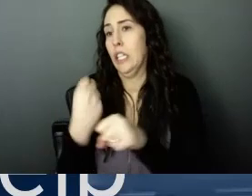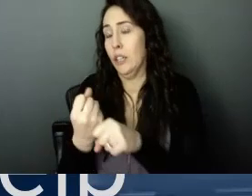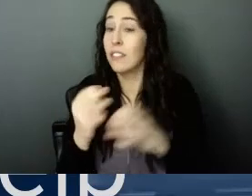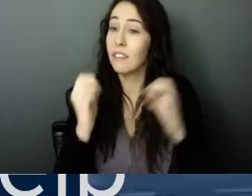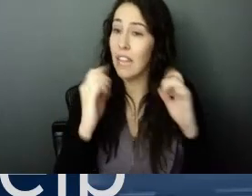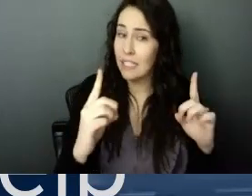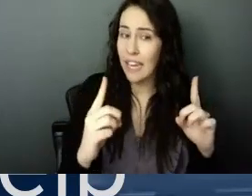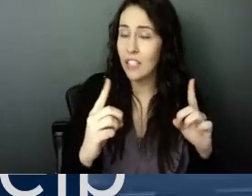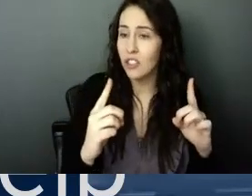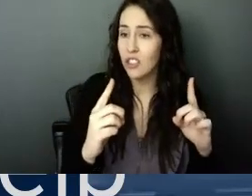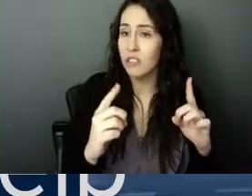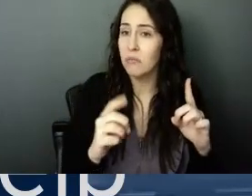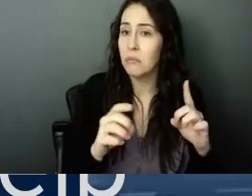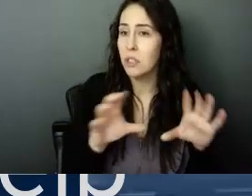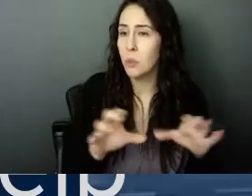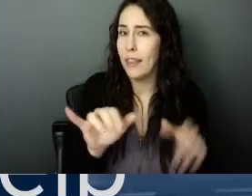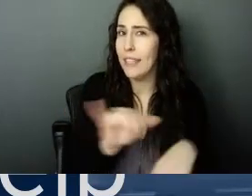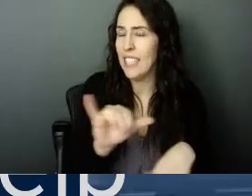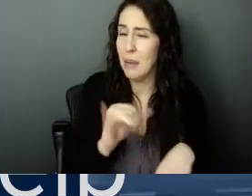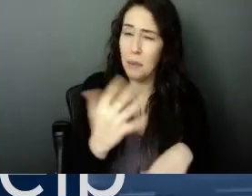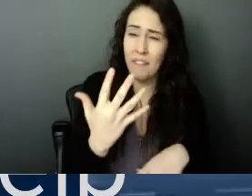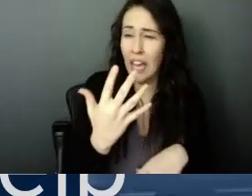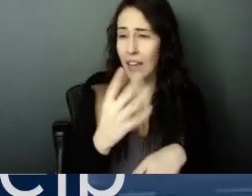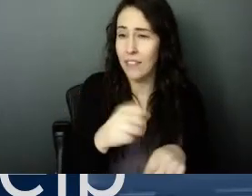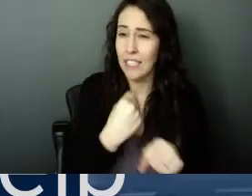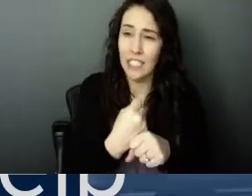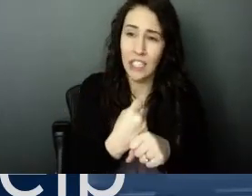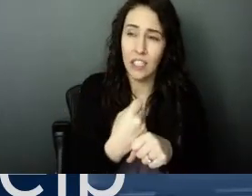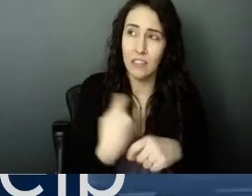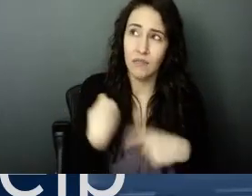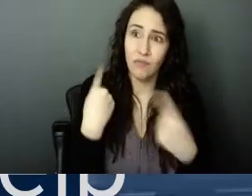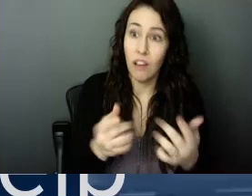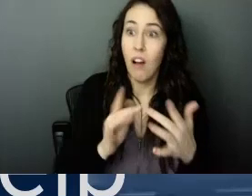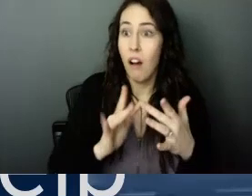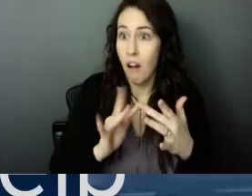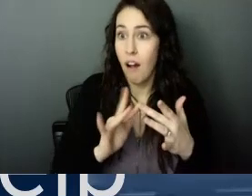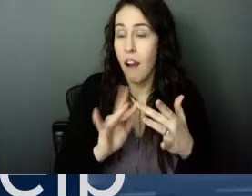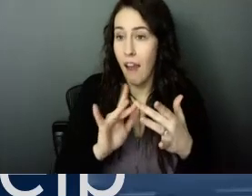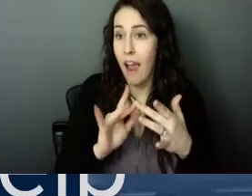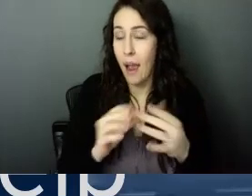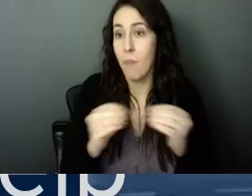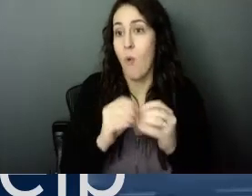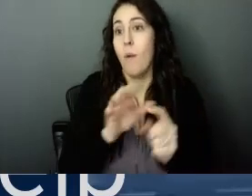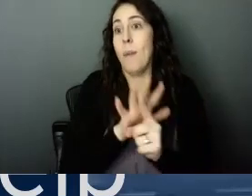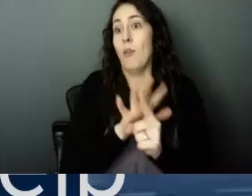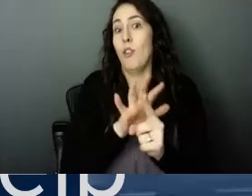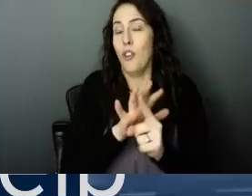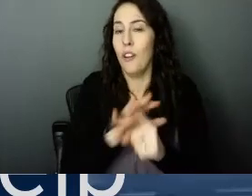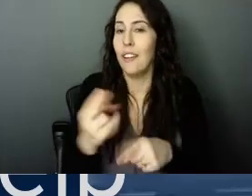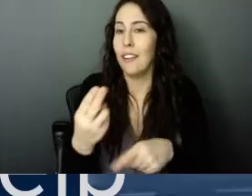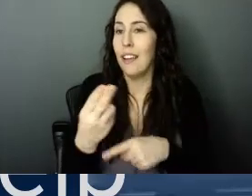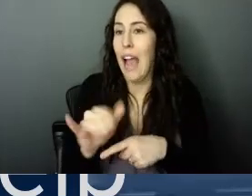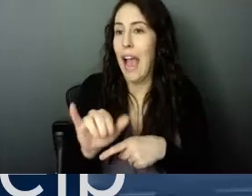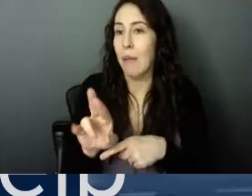within the last probably 5 years or so, as online has becoming bigger and bigger and bigger, and hybrid has become more